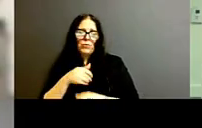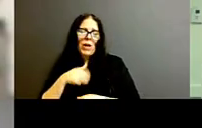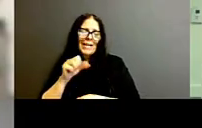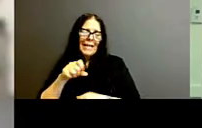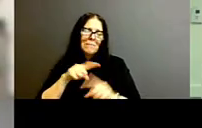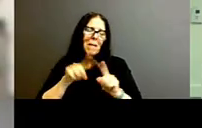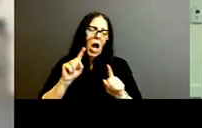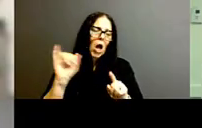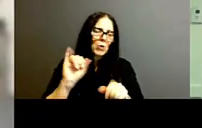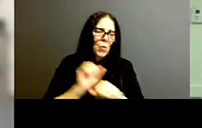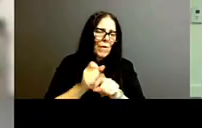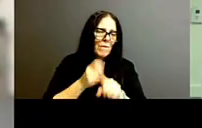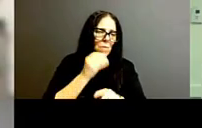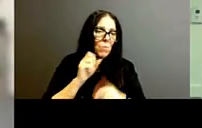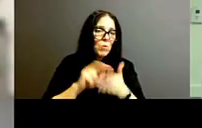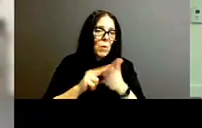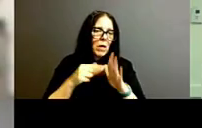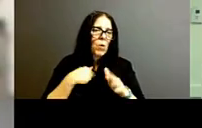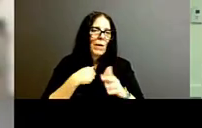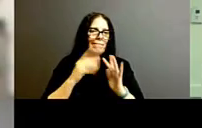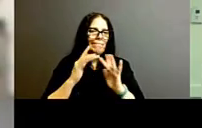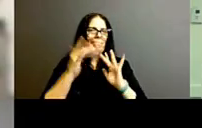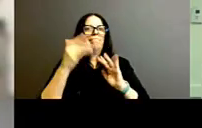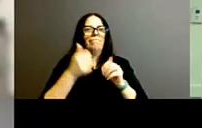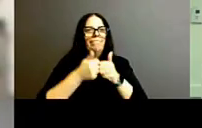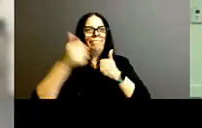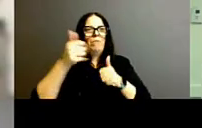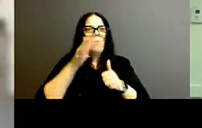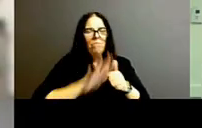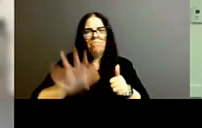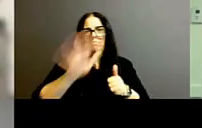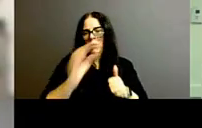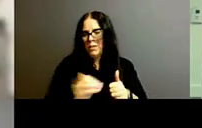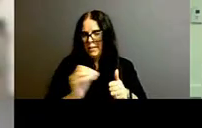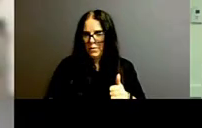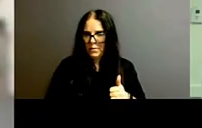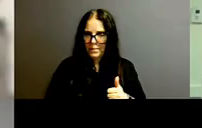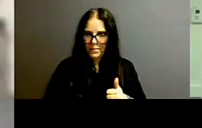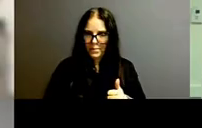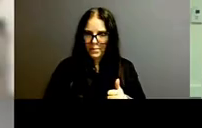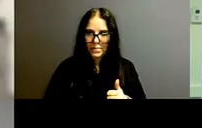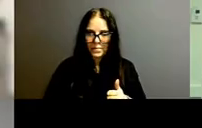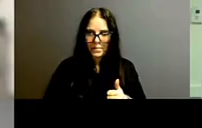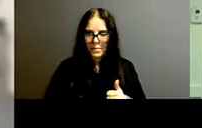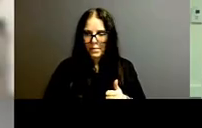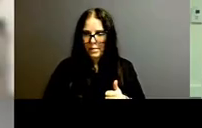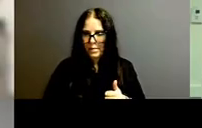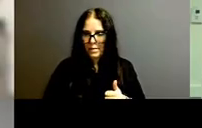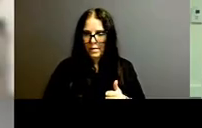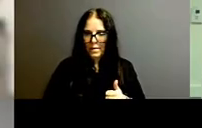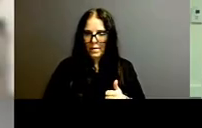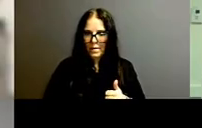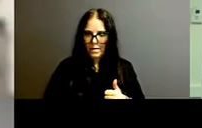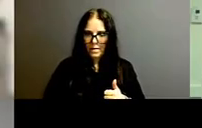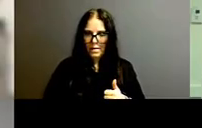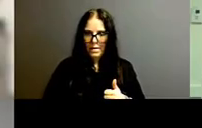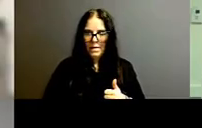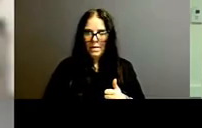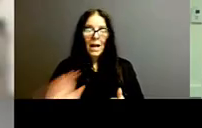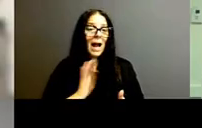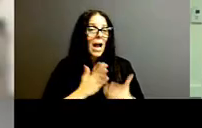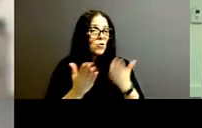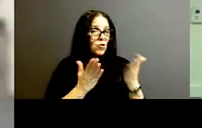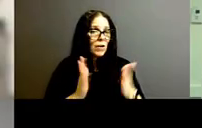remote and cover the entire Ontario. So our services, our support agency actually works with programs across Ontario.